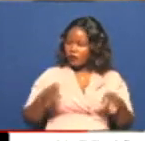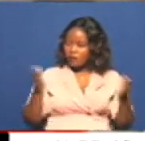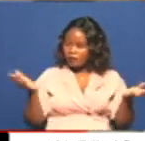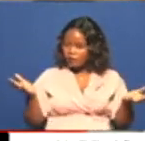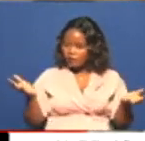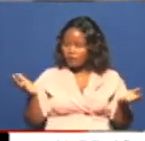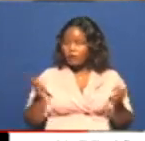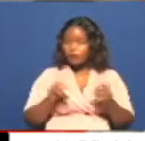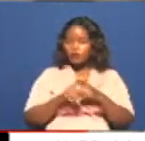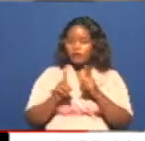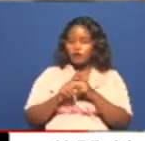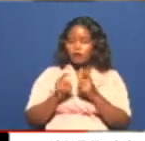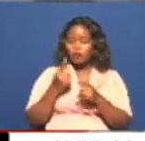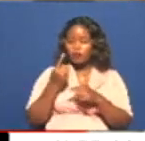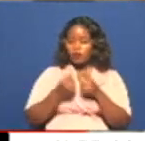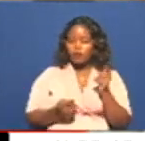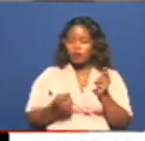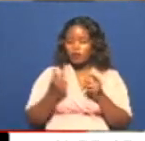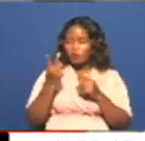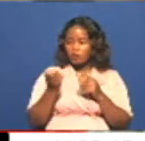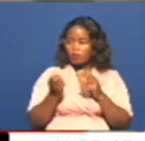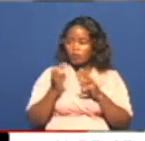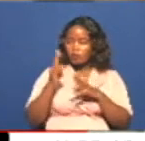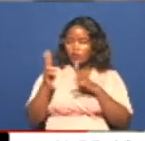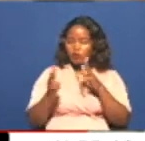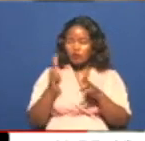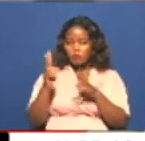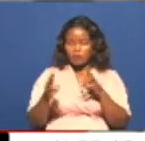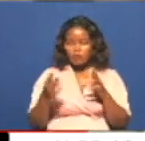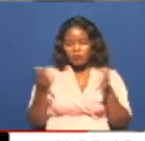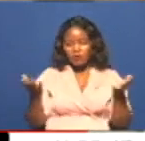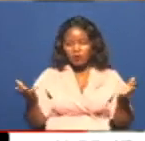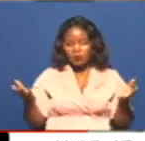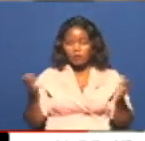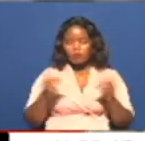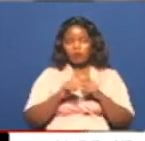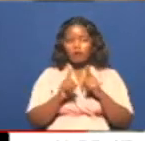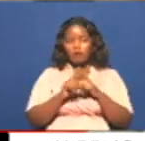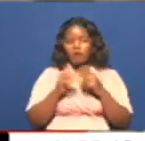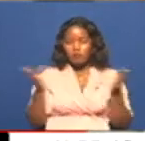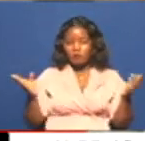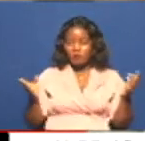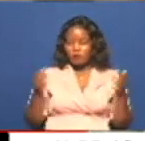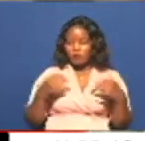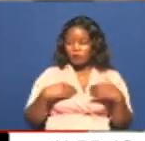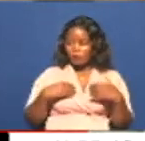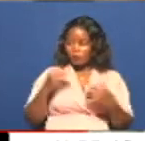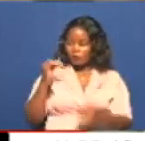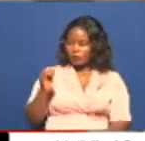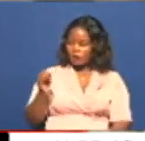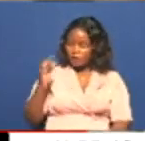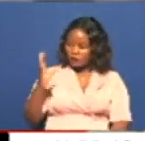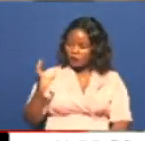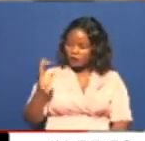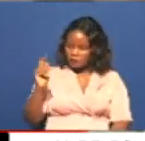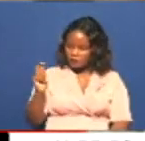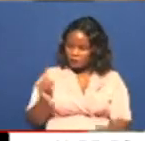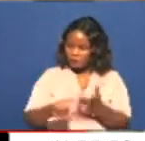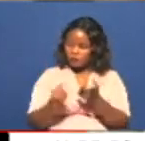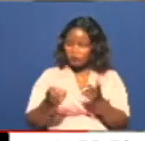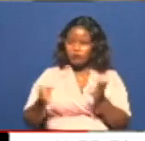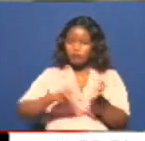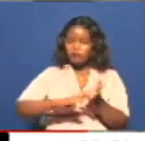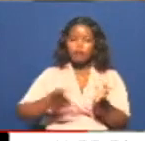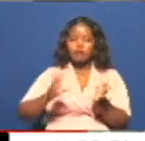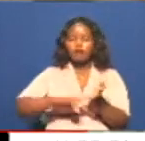year 2022, mm-hmm. and we have completely refused to embrace ICT, mm-hmm. even in terms of registration, then where are we headed